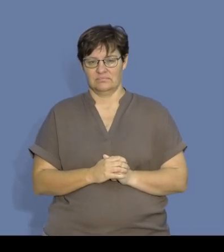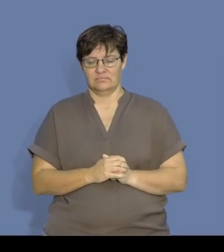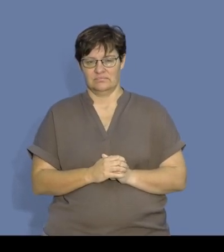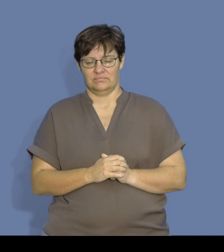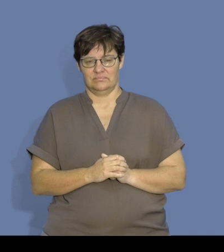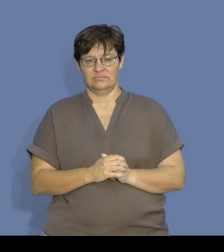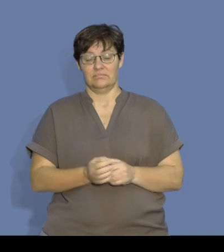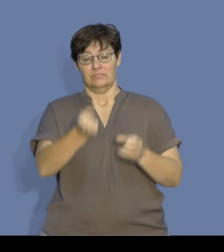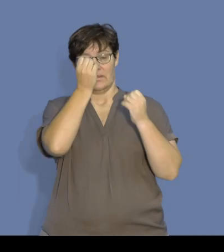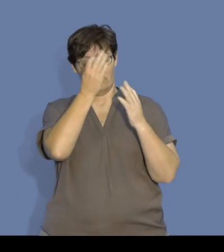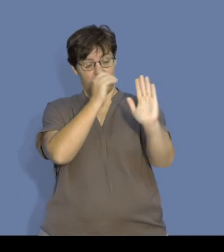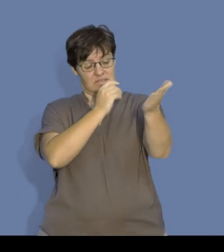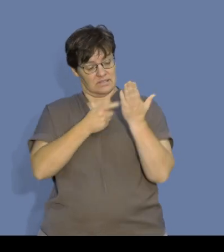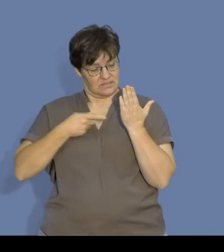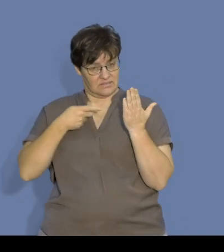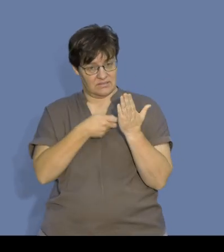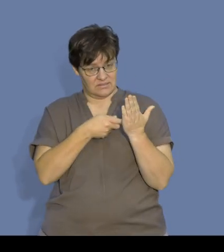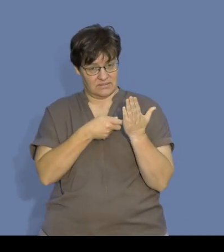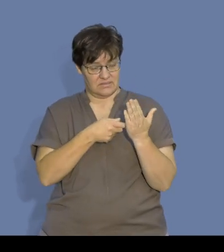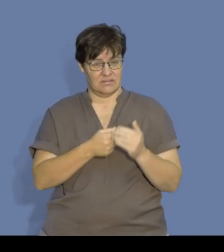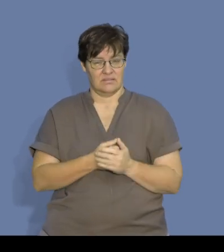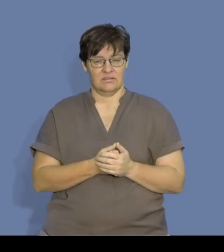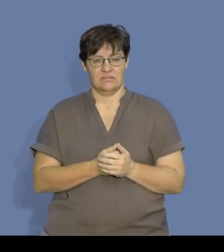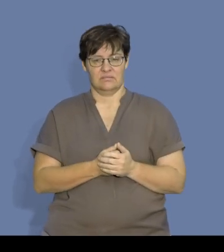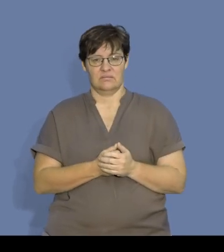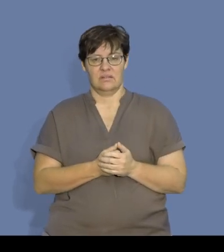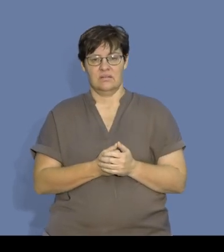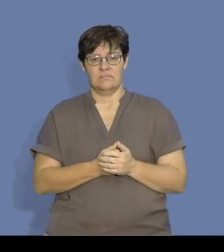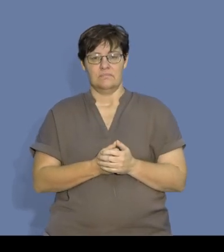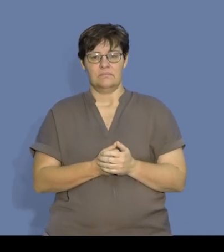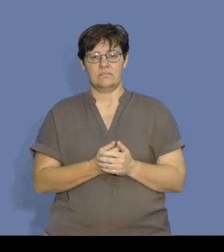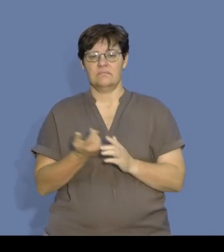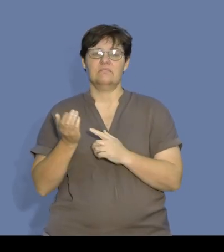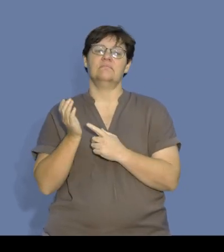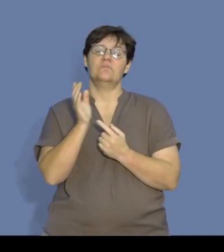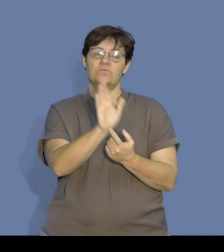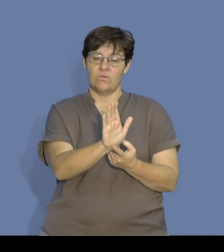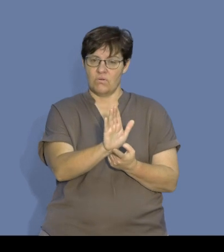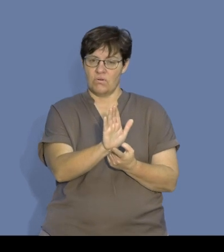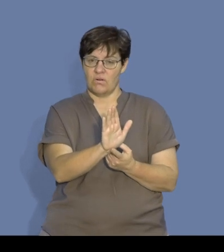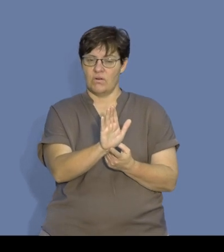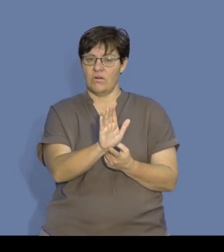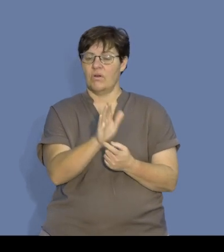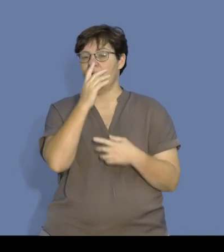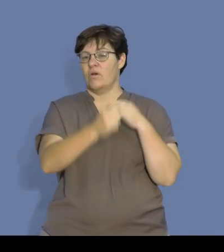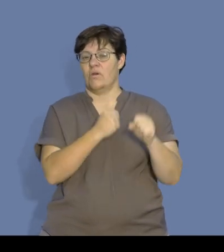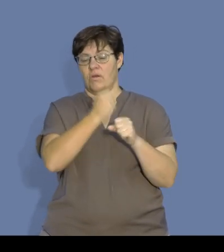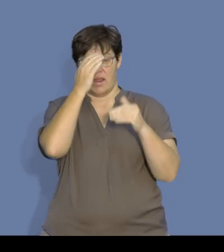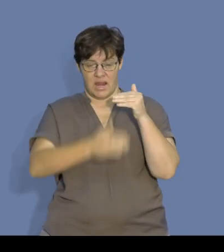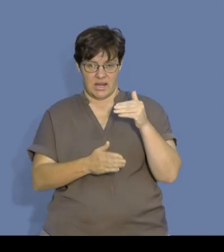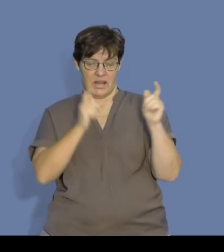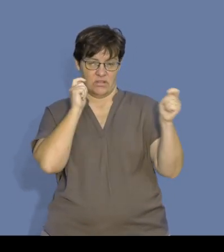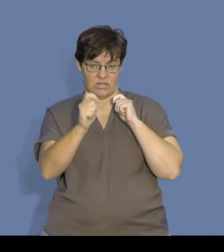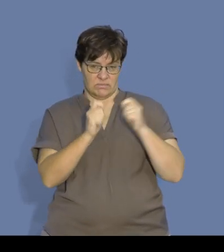Right, so the information that is given to me, I'm required to show the effect of the following year-end